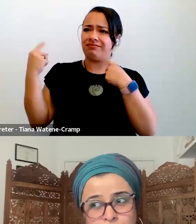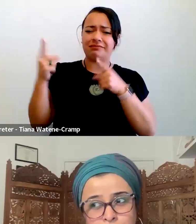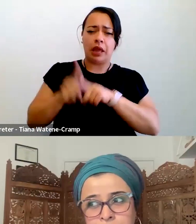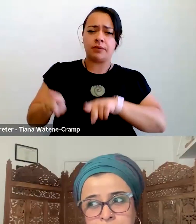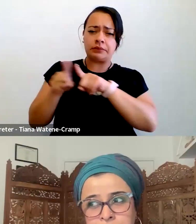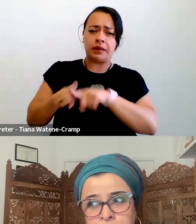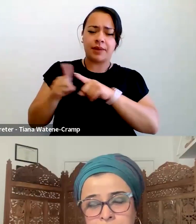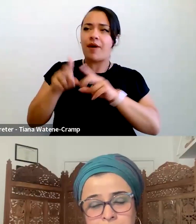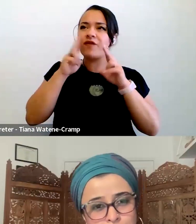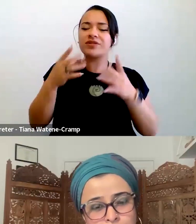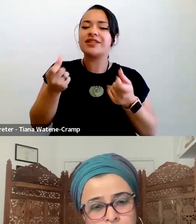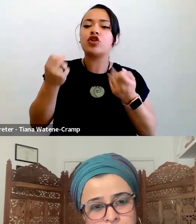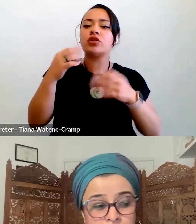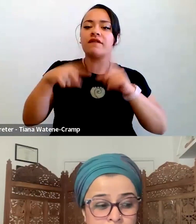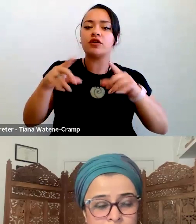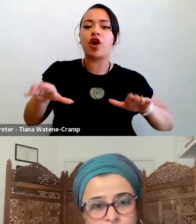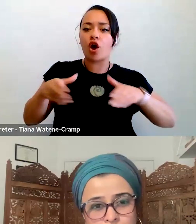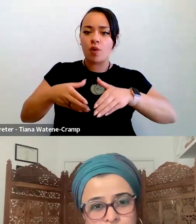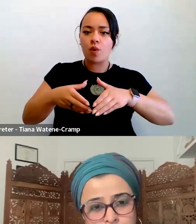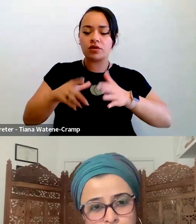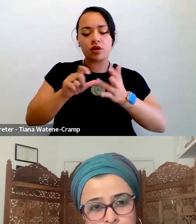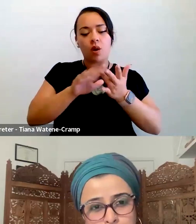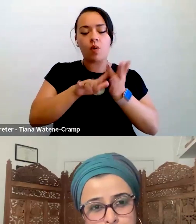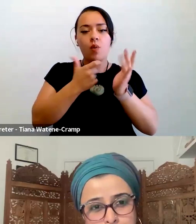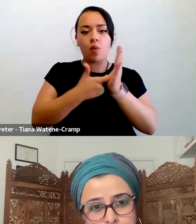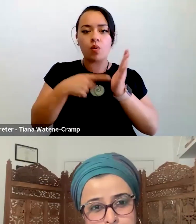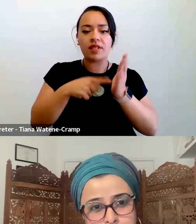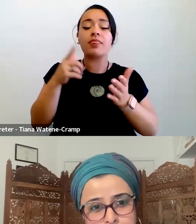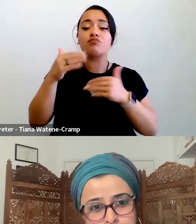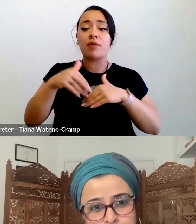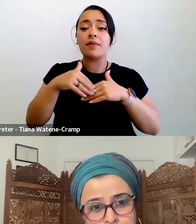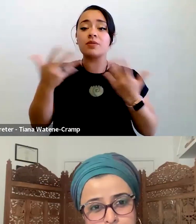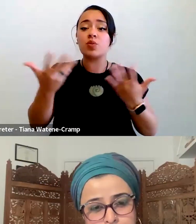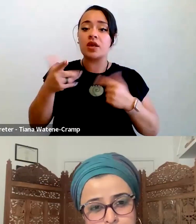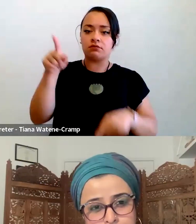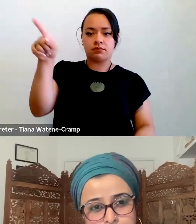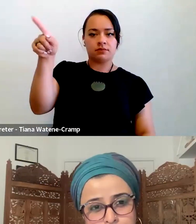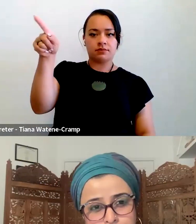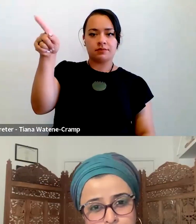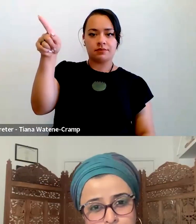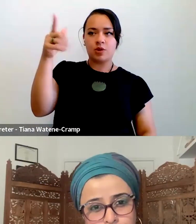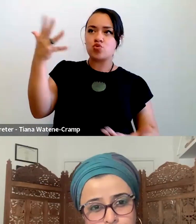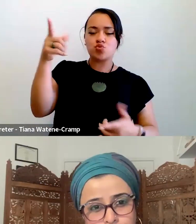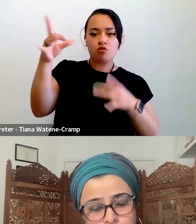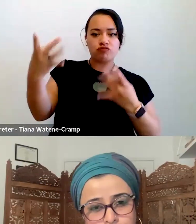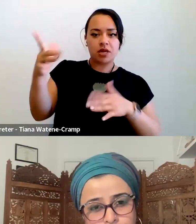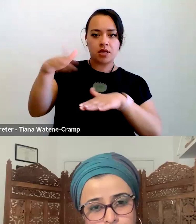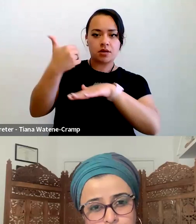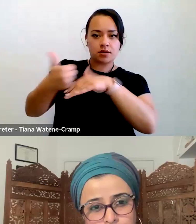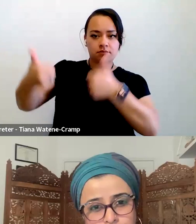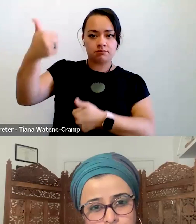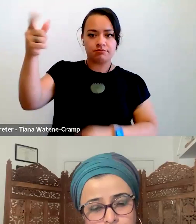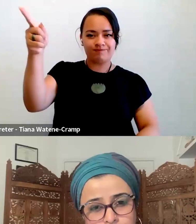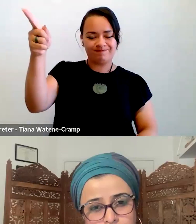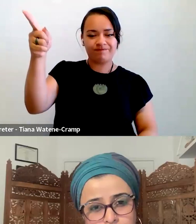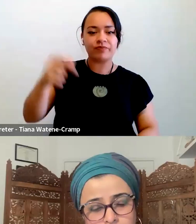So the problem is in the who's at the table. And just adding to that too, Lena, what Tasneem